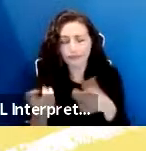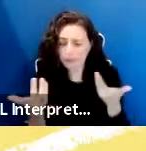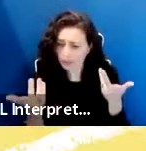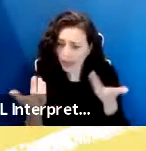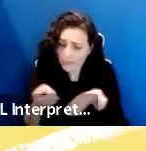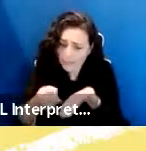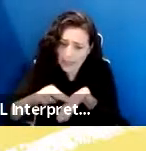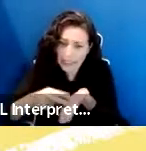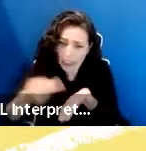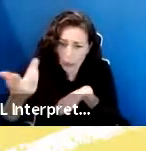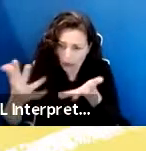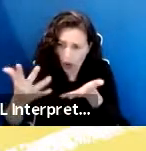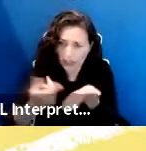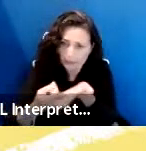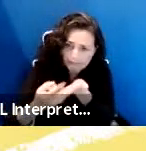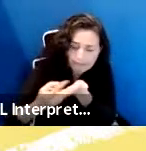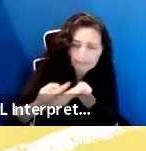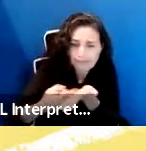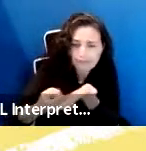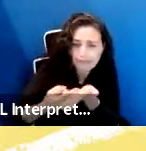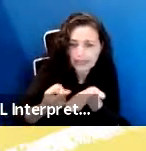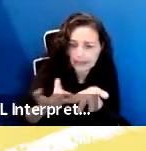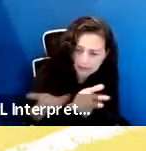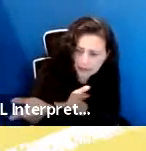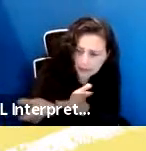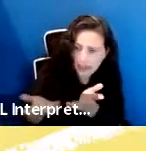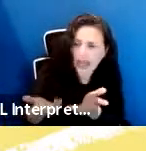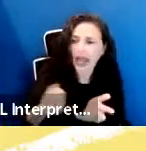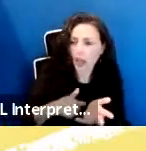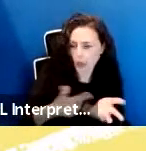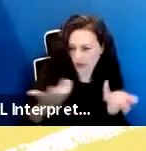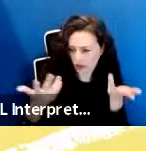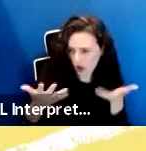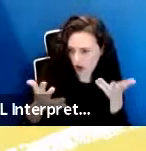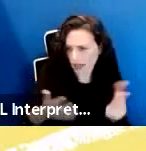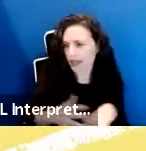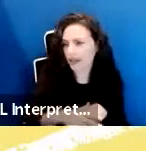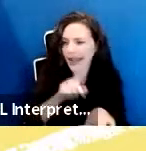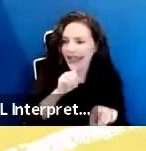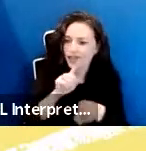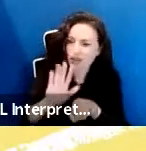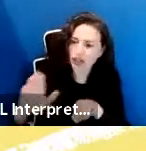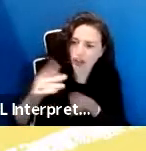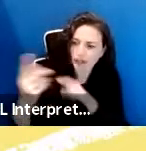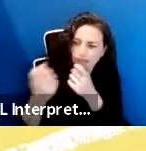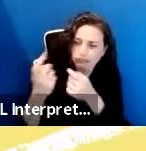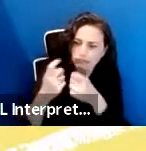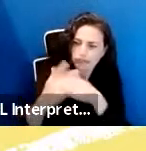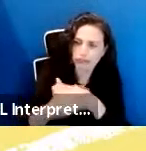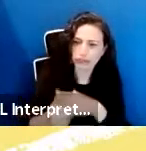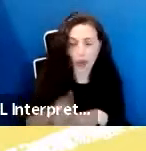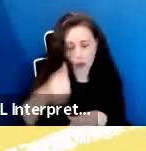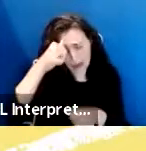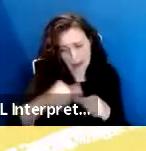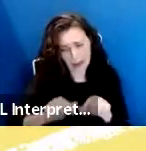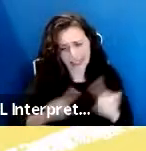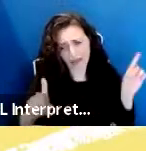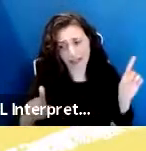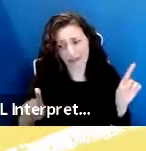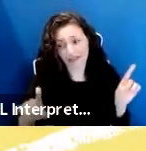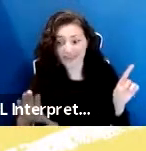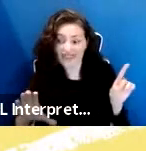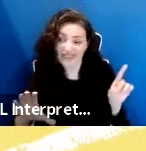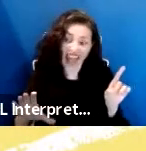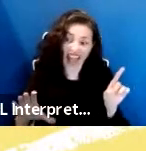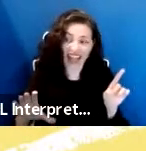have heard you and we've answered that call. As Jessica said, there is a difference between a project that has a $500 budget versus